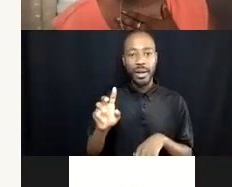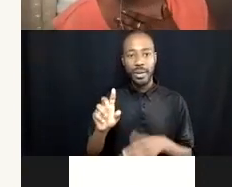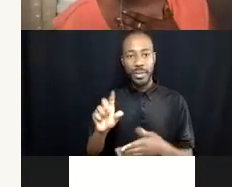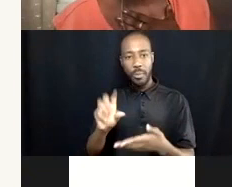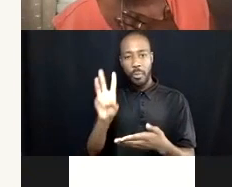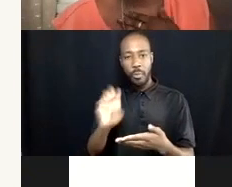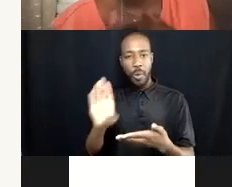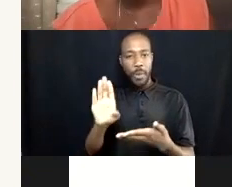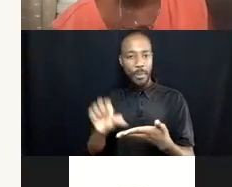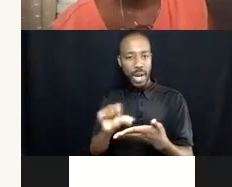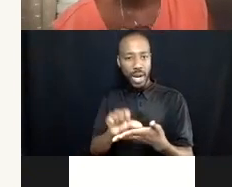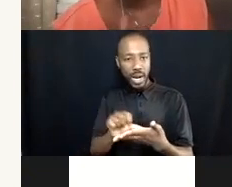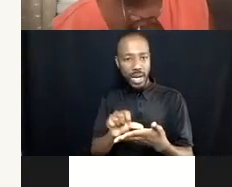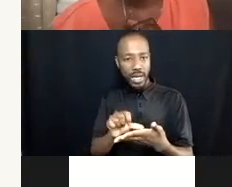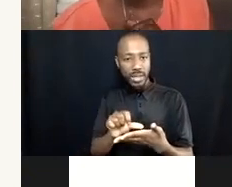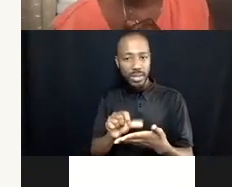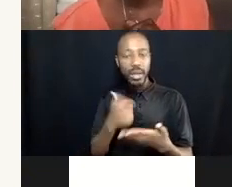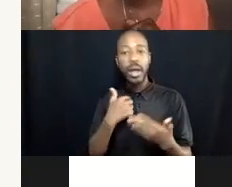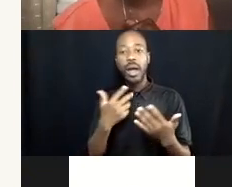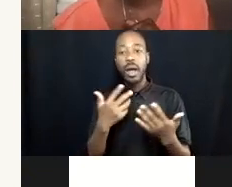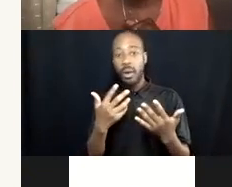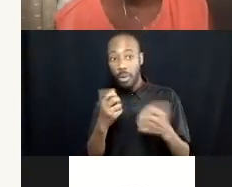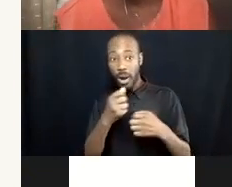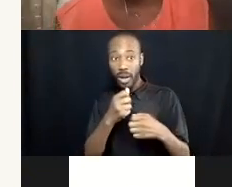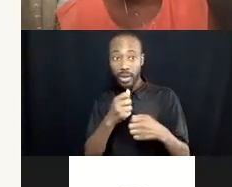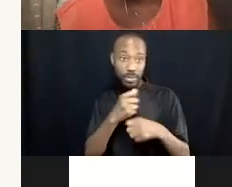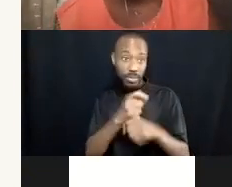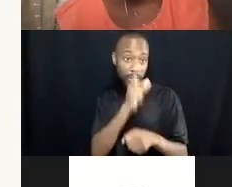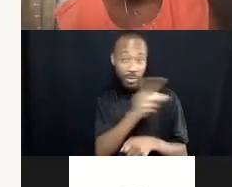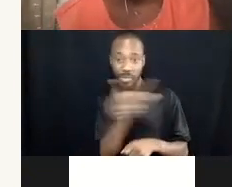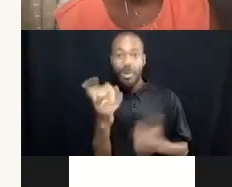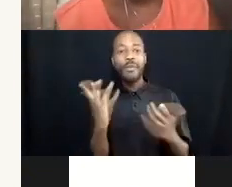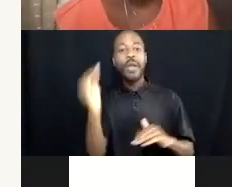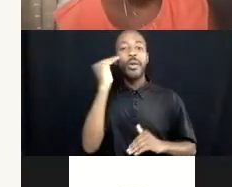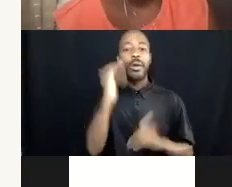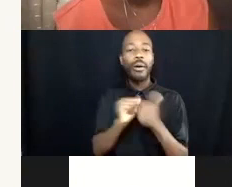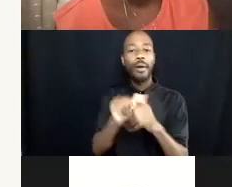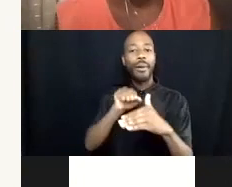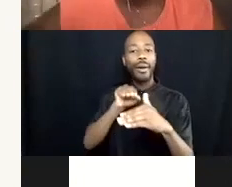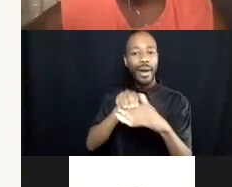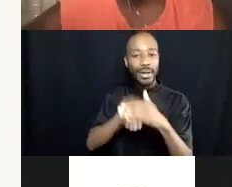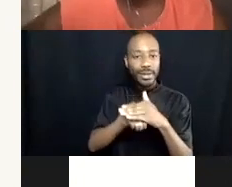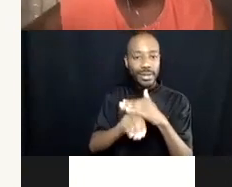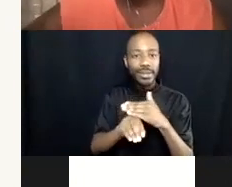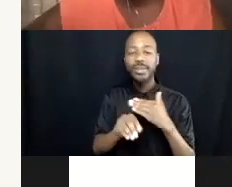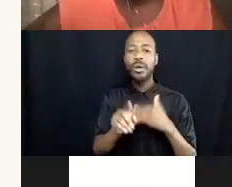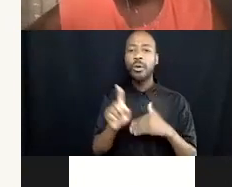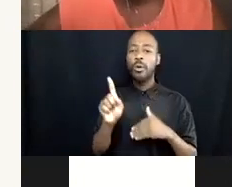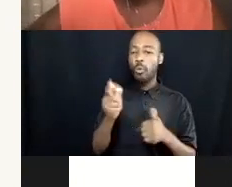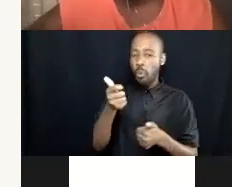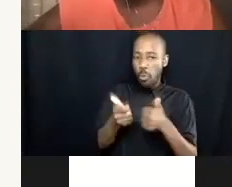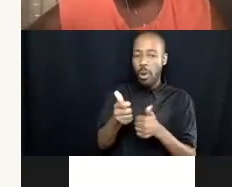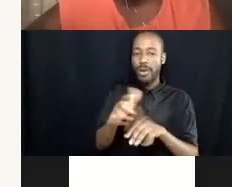one. I wanna make sure that everyone knows how to access where to find what native land you're on.